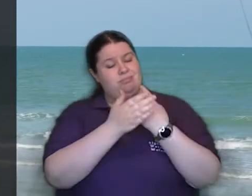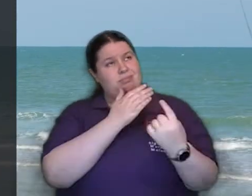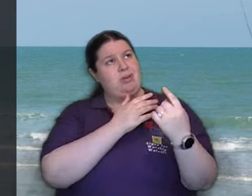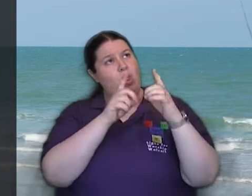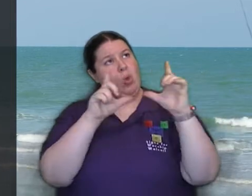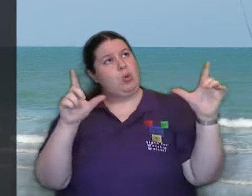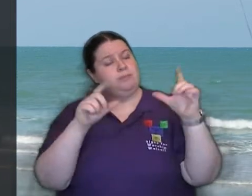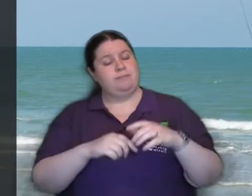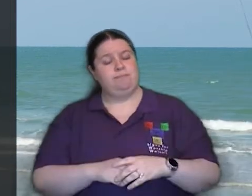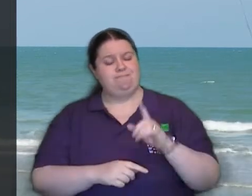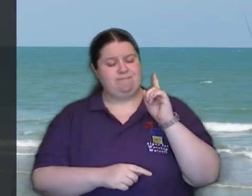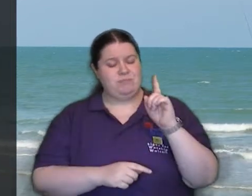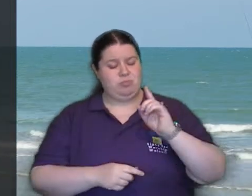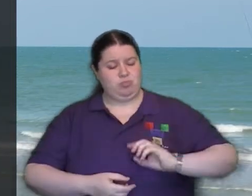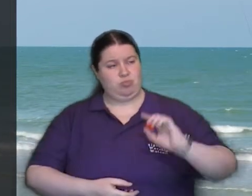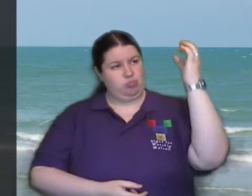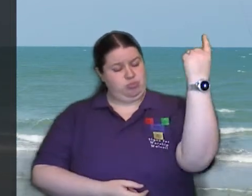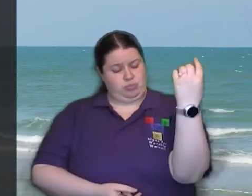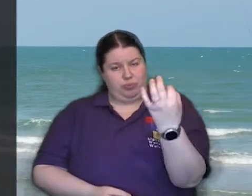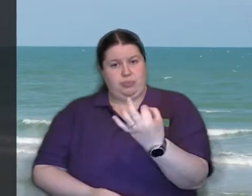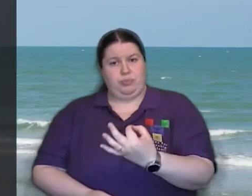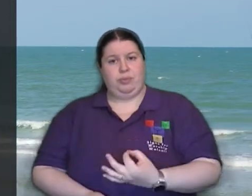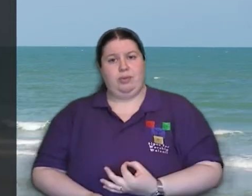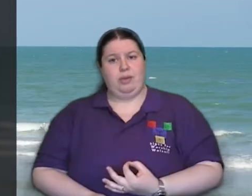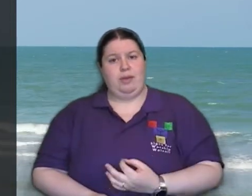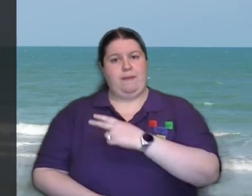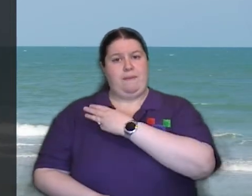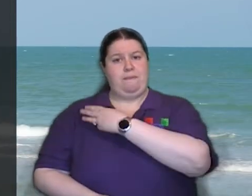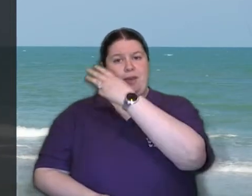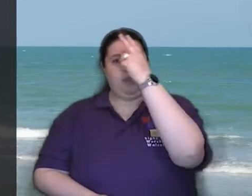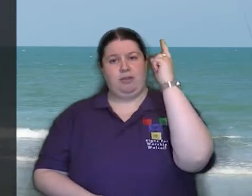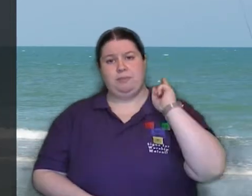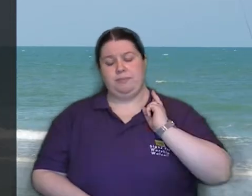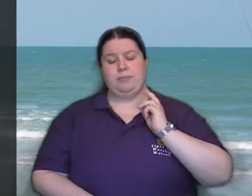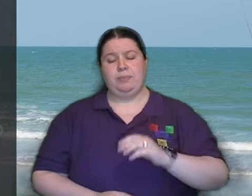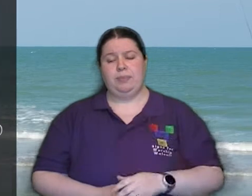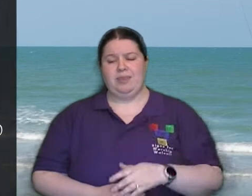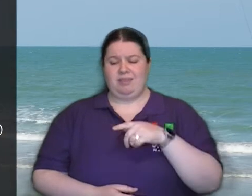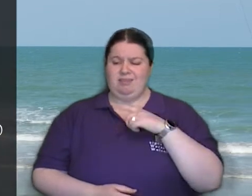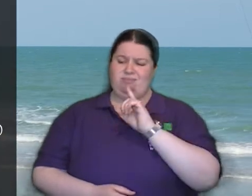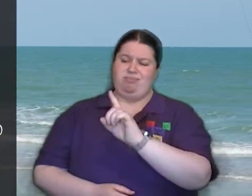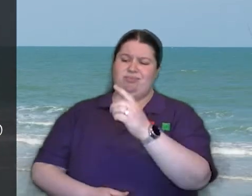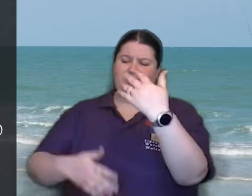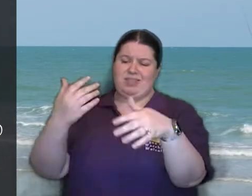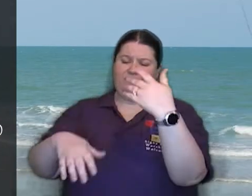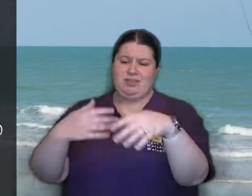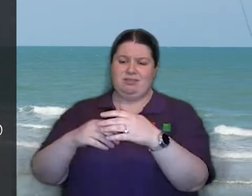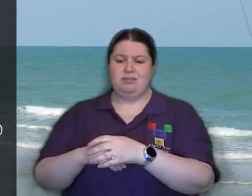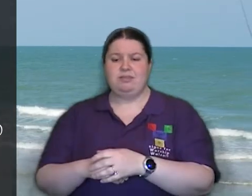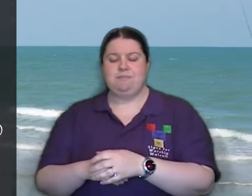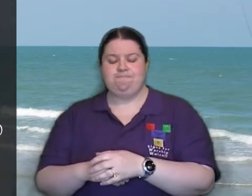only Son, our Lord, who was conceived by the Holy Spirit, born of the Virgin Mary, suffered under